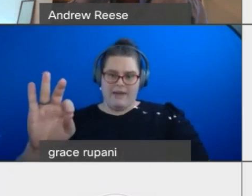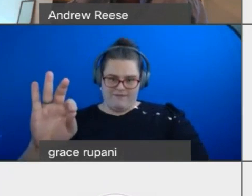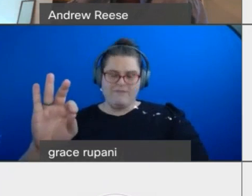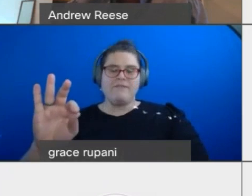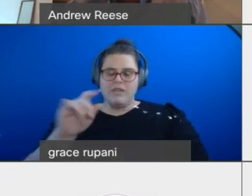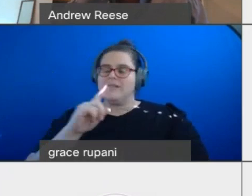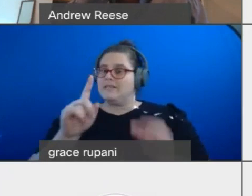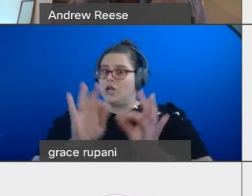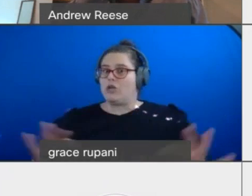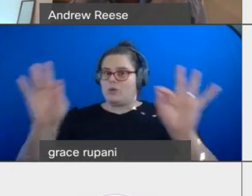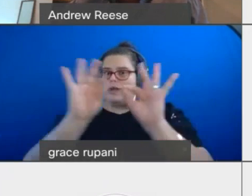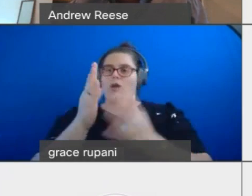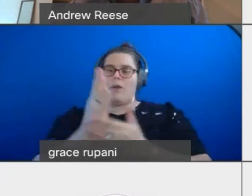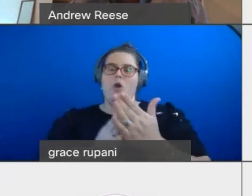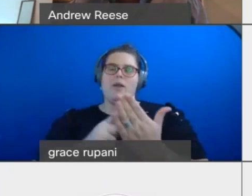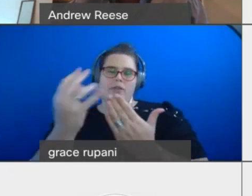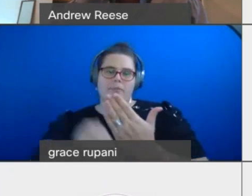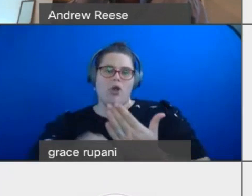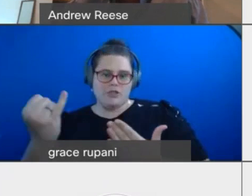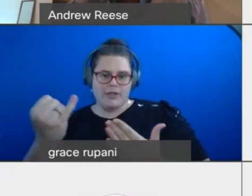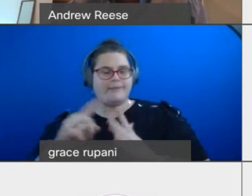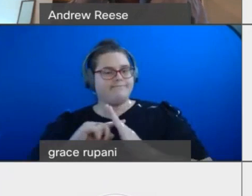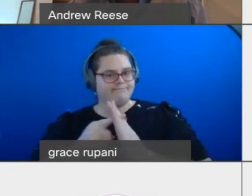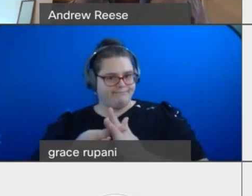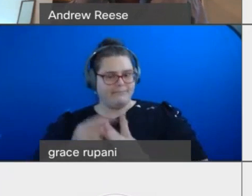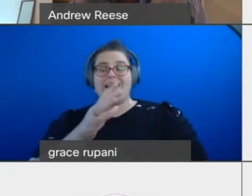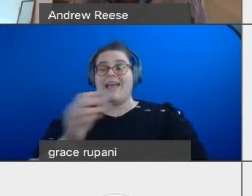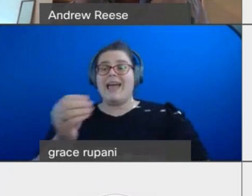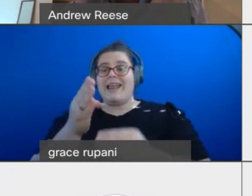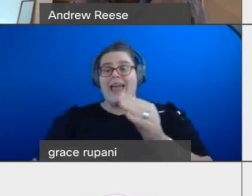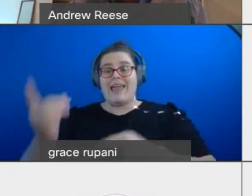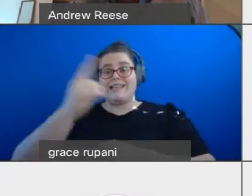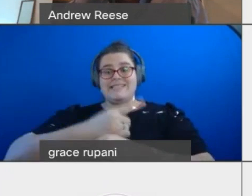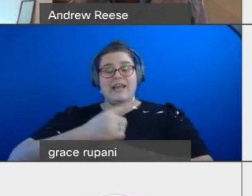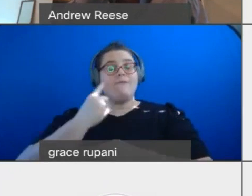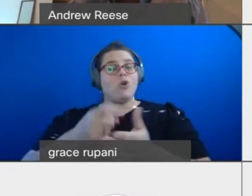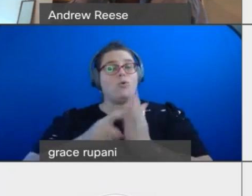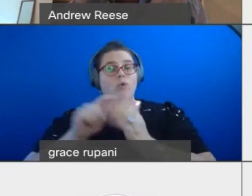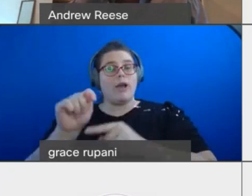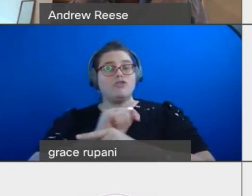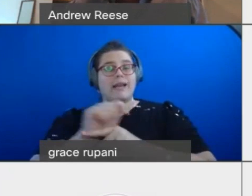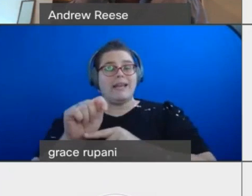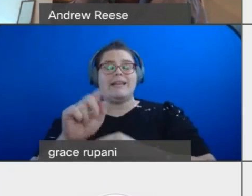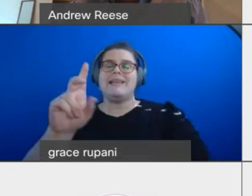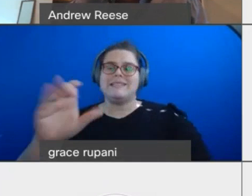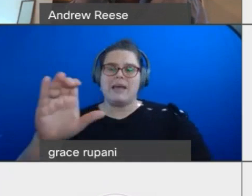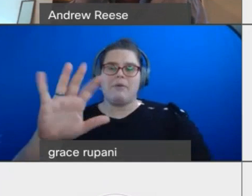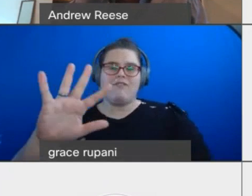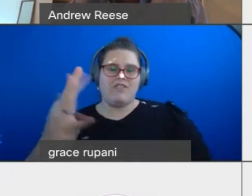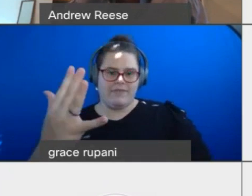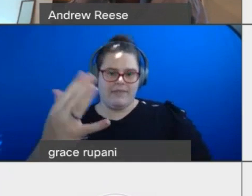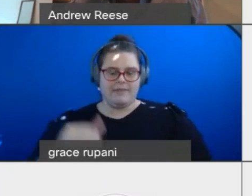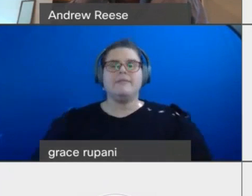juncture of the project, and the end date for training is December the 5th. This requires for